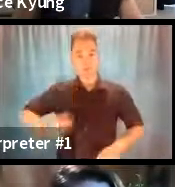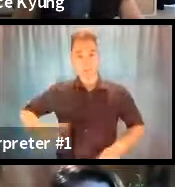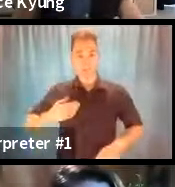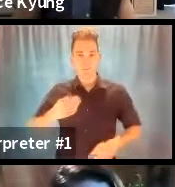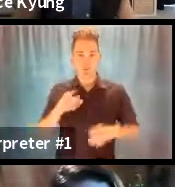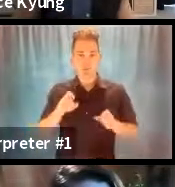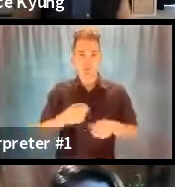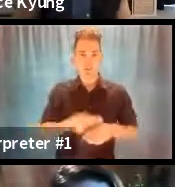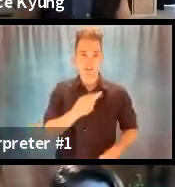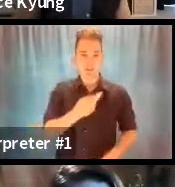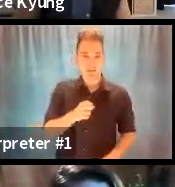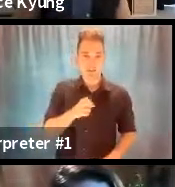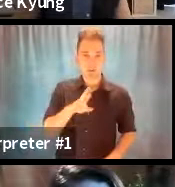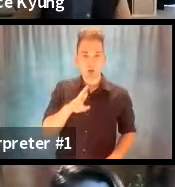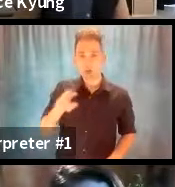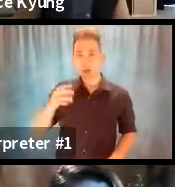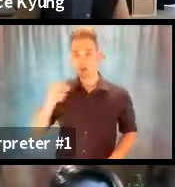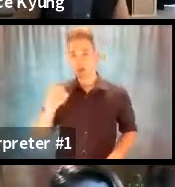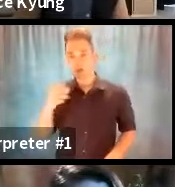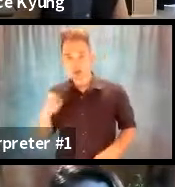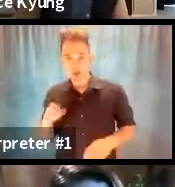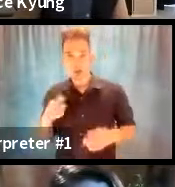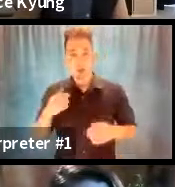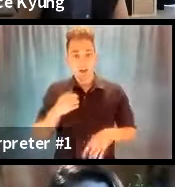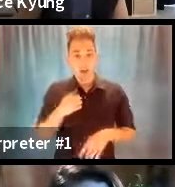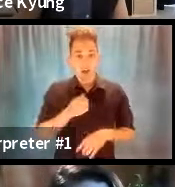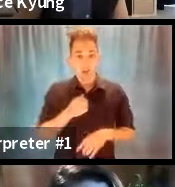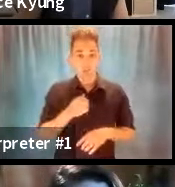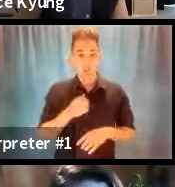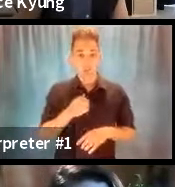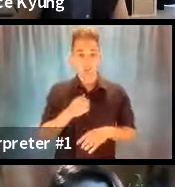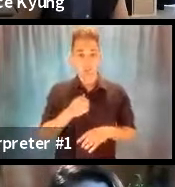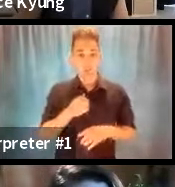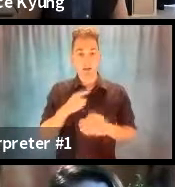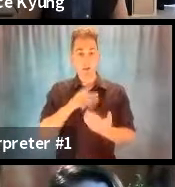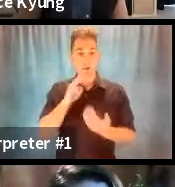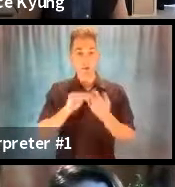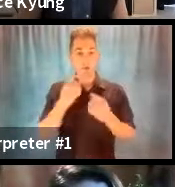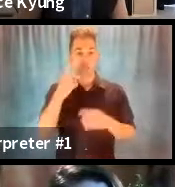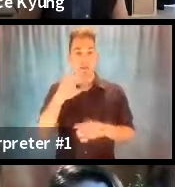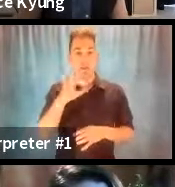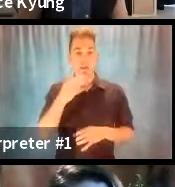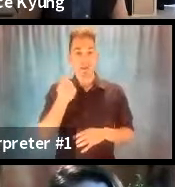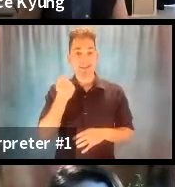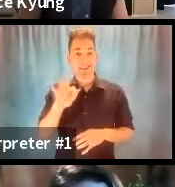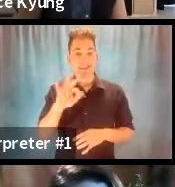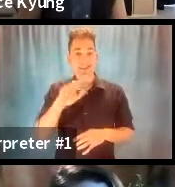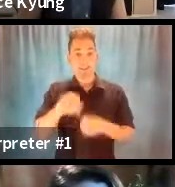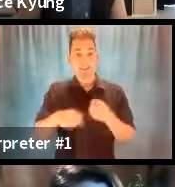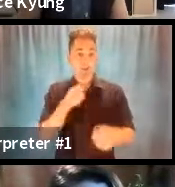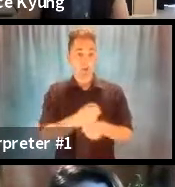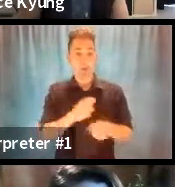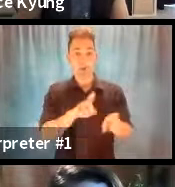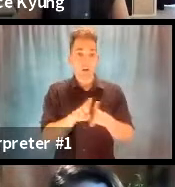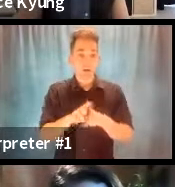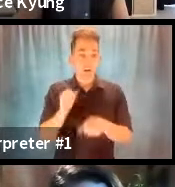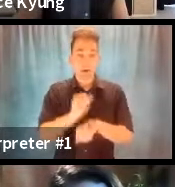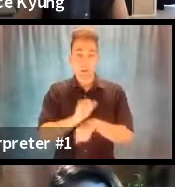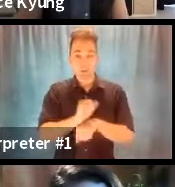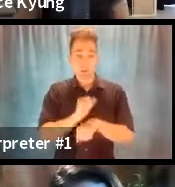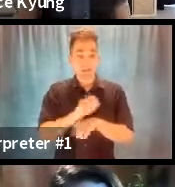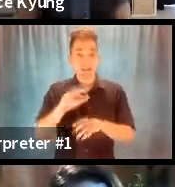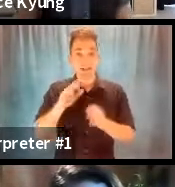pronouns. I'm proud to call St. Louis City home for 19 years. I currently live in the 8th Ward and I also work in the city with the St. Louis City Senior